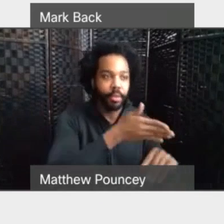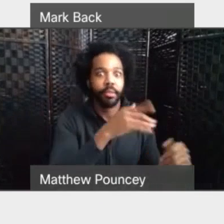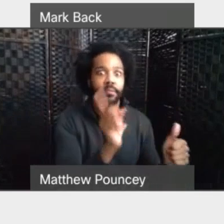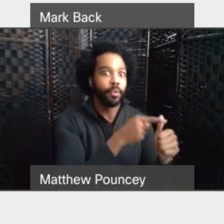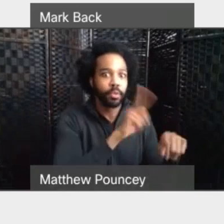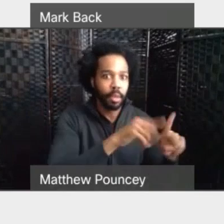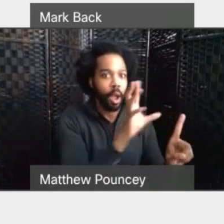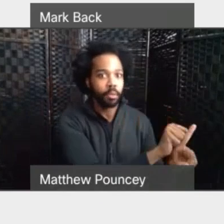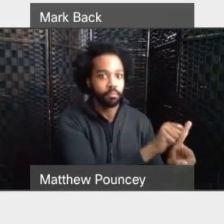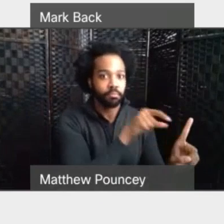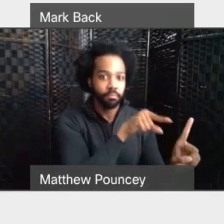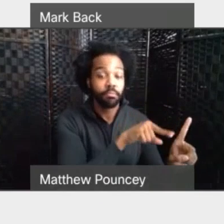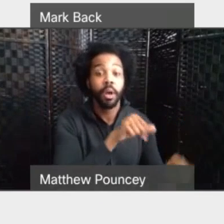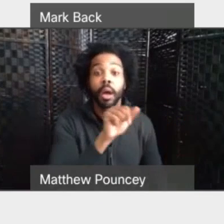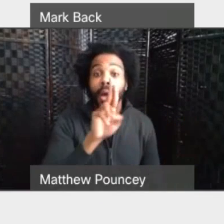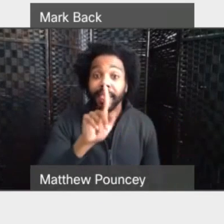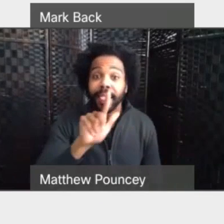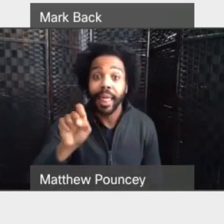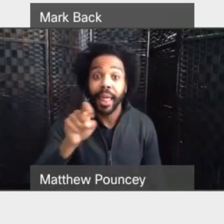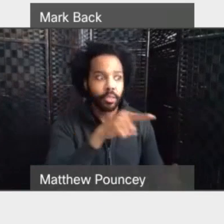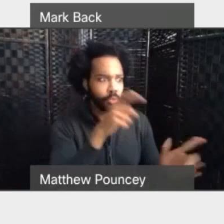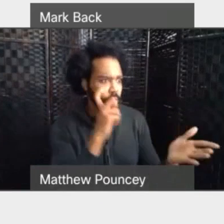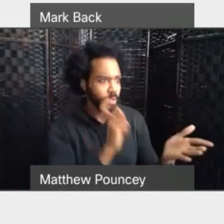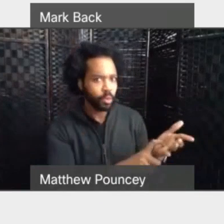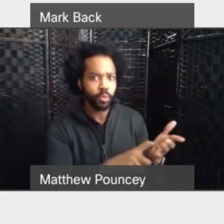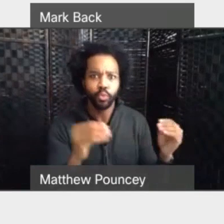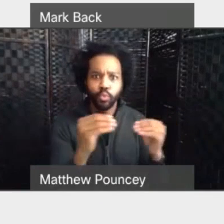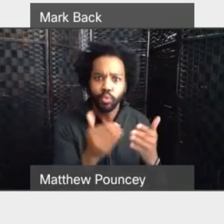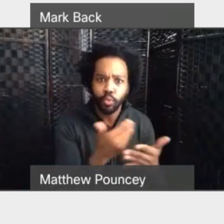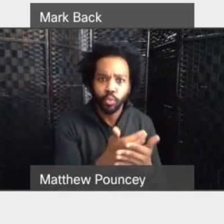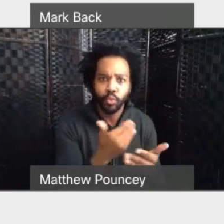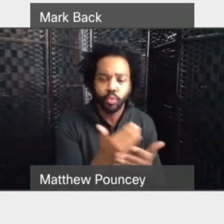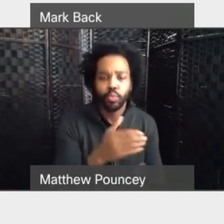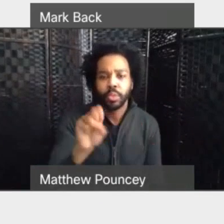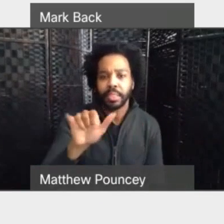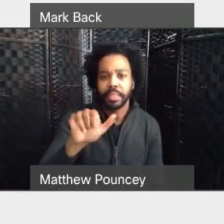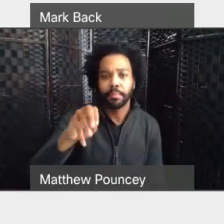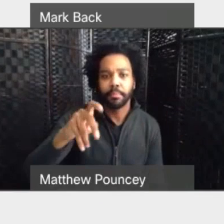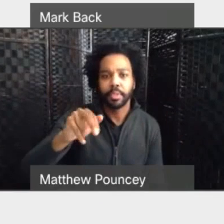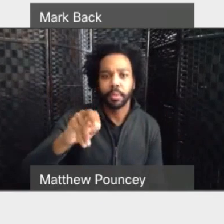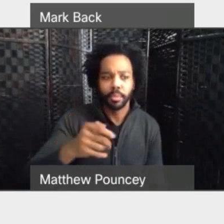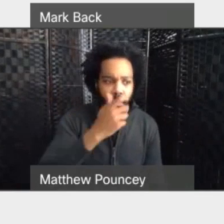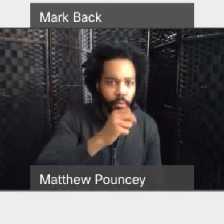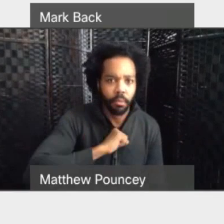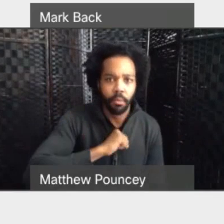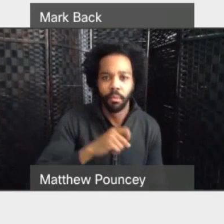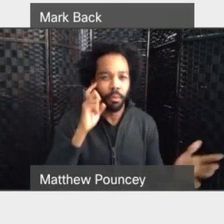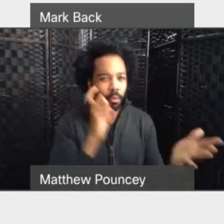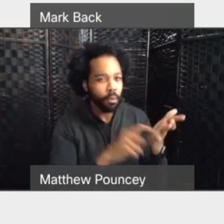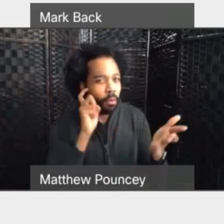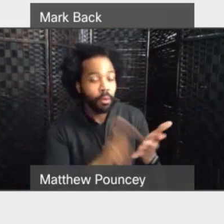unless if they develop new symptoms or worsening symptoms, they should be evaluated by their medical provider to